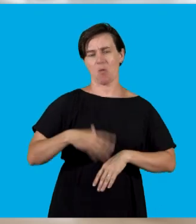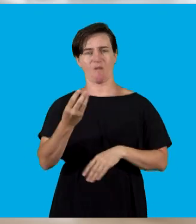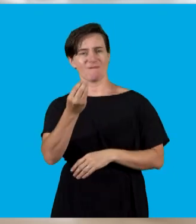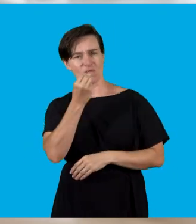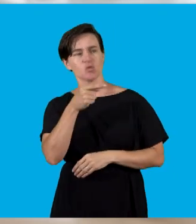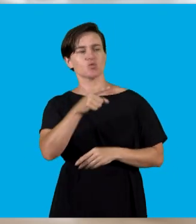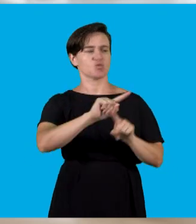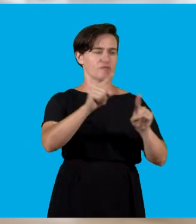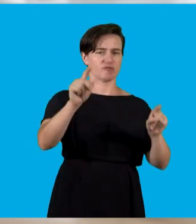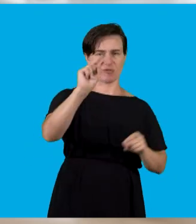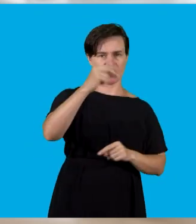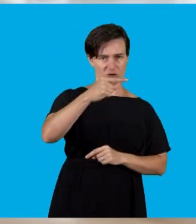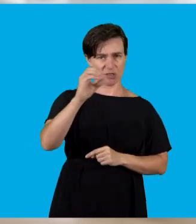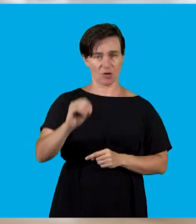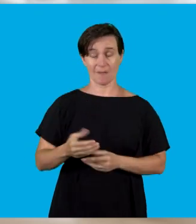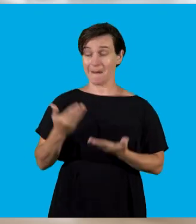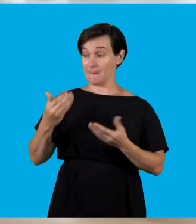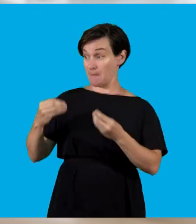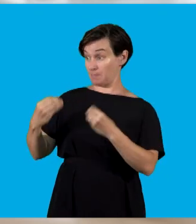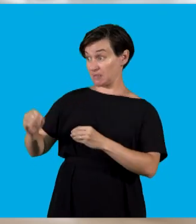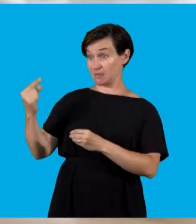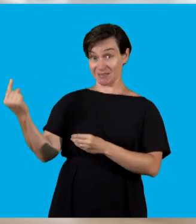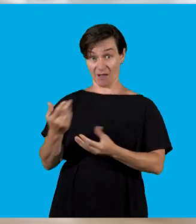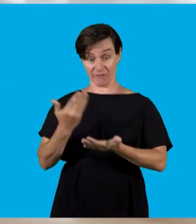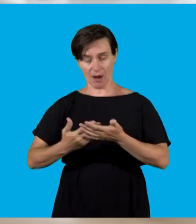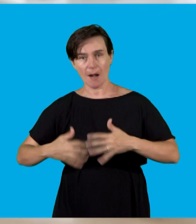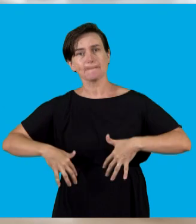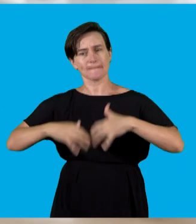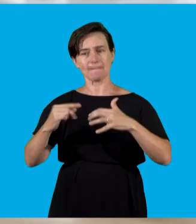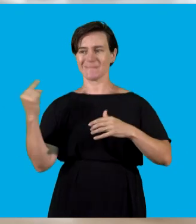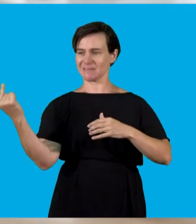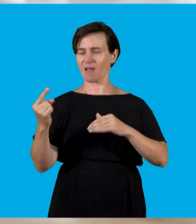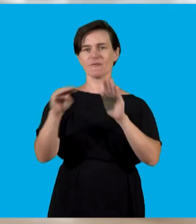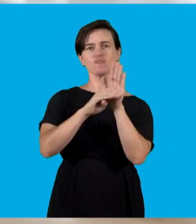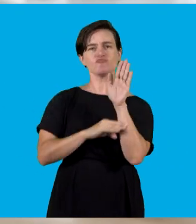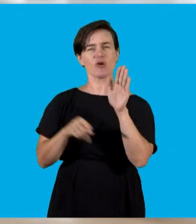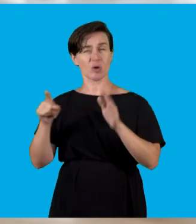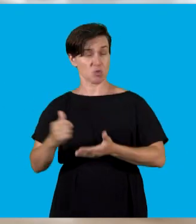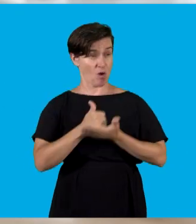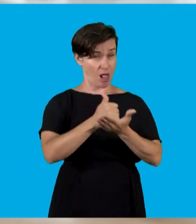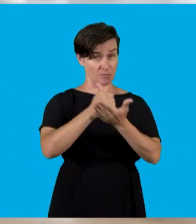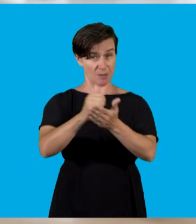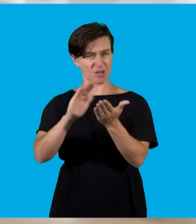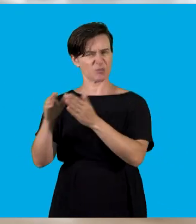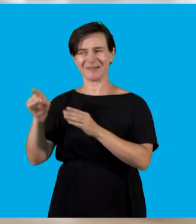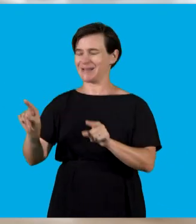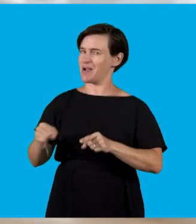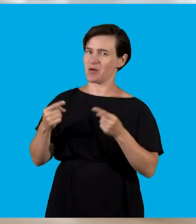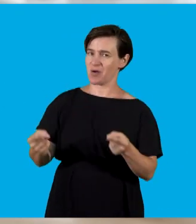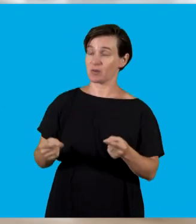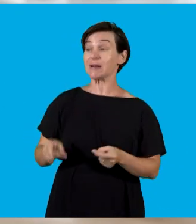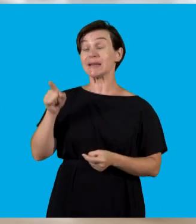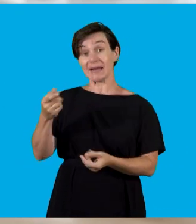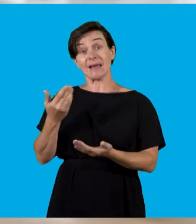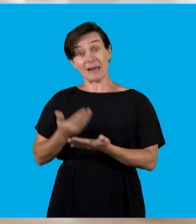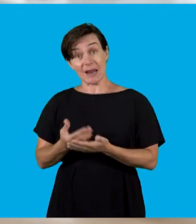local NGOs. Maybe a business is not able to start a program whereby they can offer these programs to the community. So the